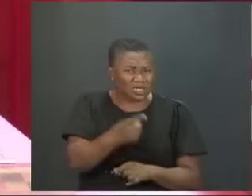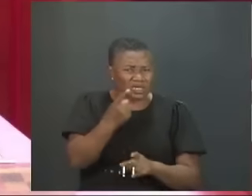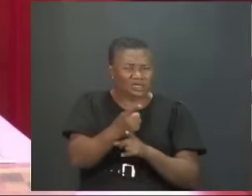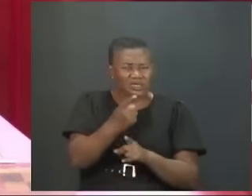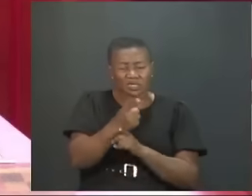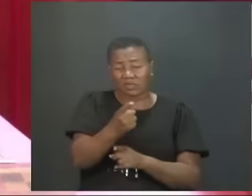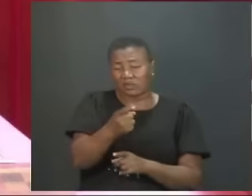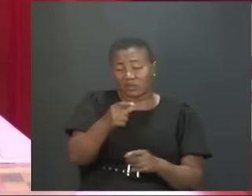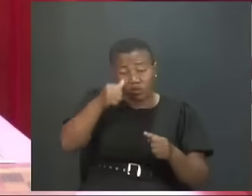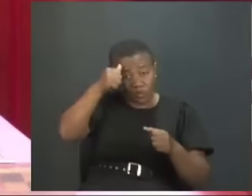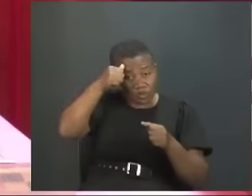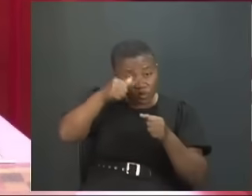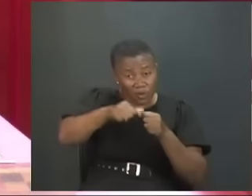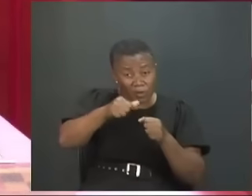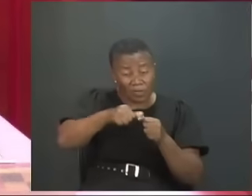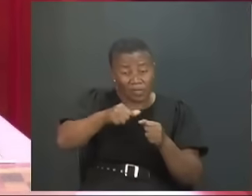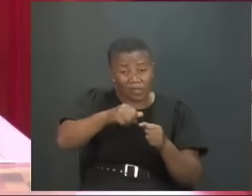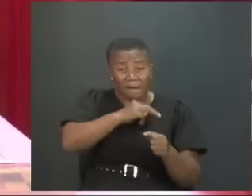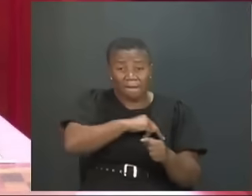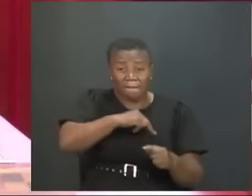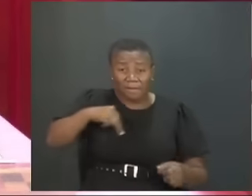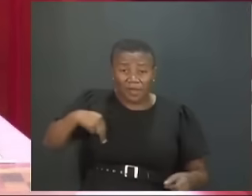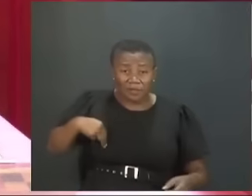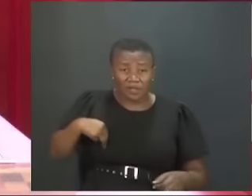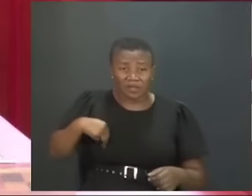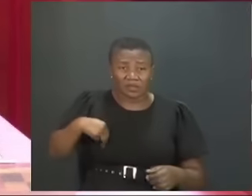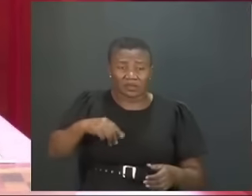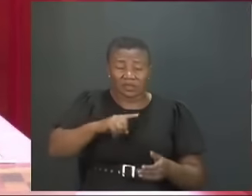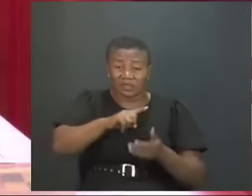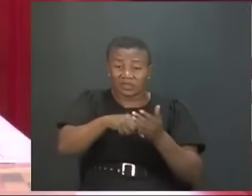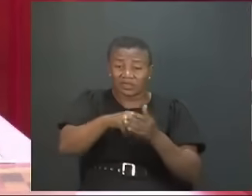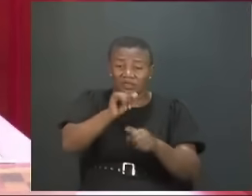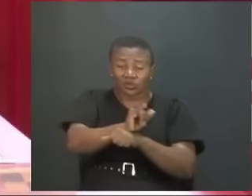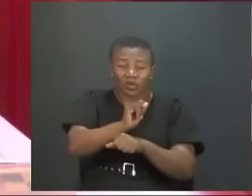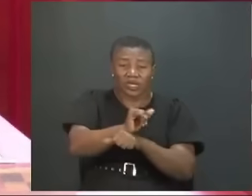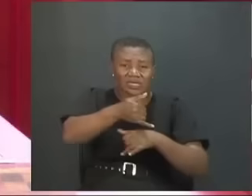members that these assignments are pending before them.